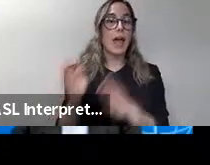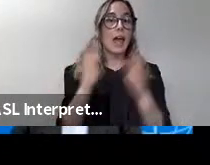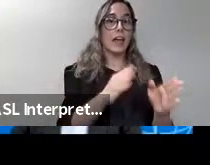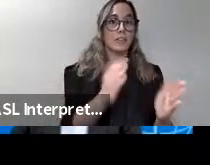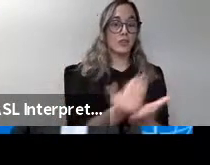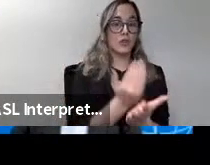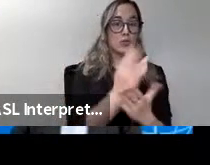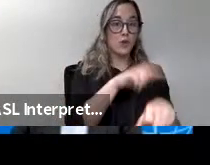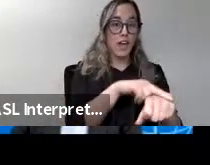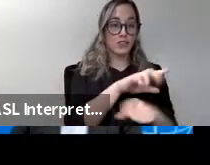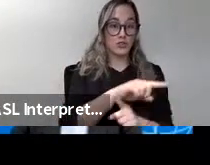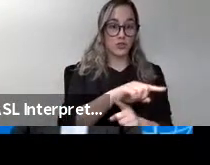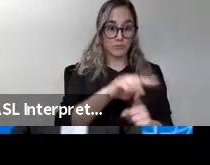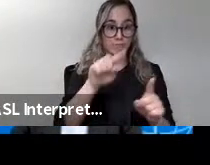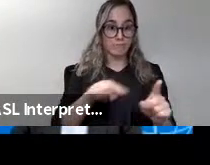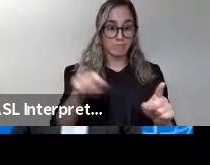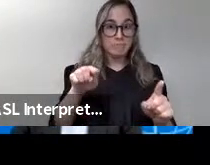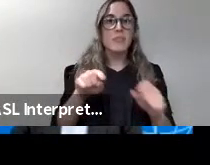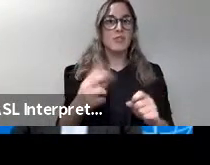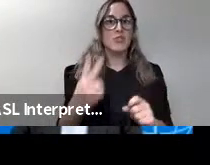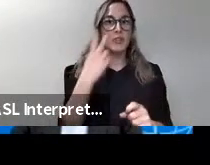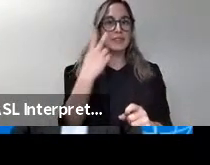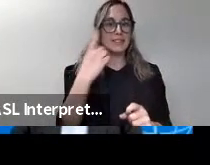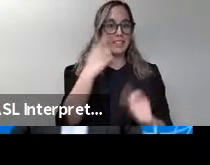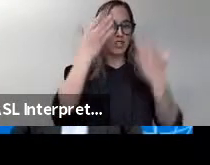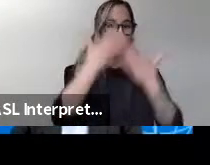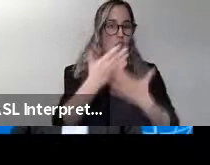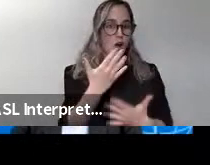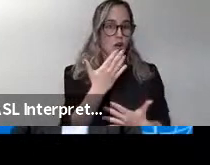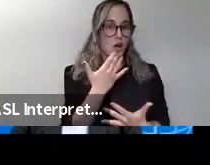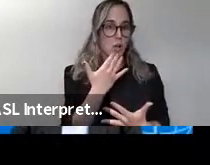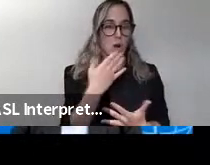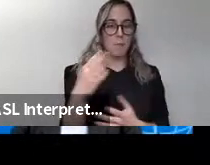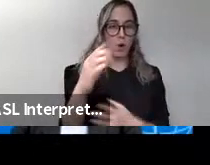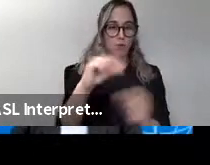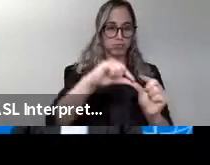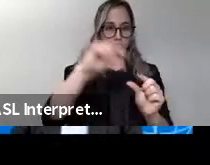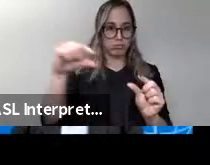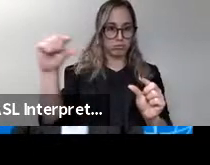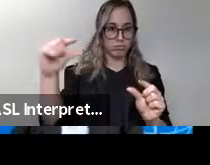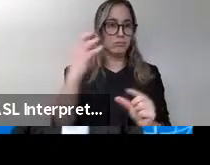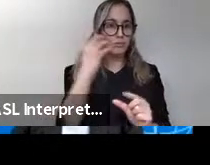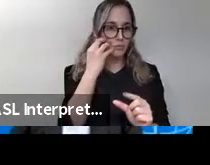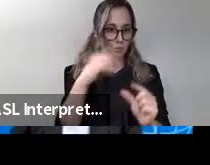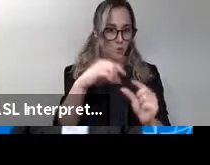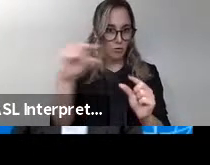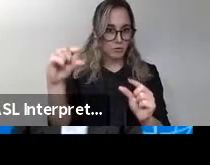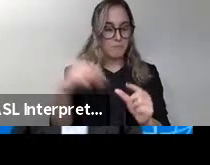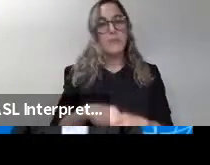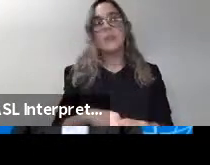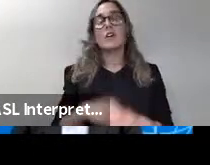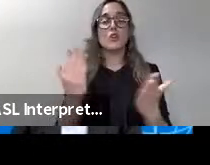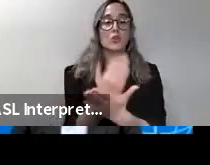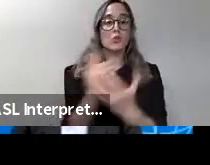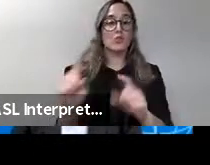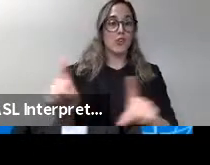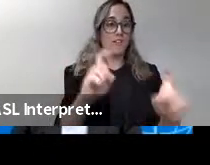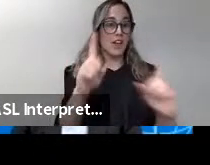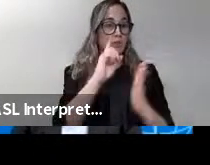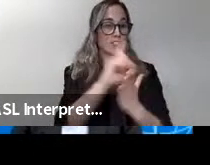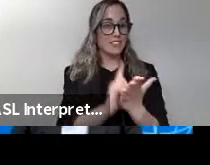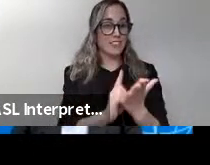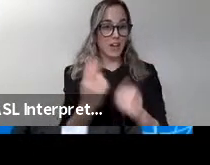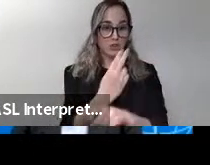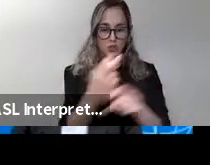on the right, which is signified through the bold blue line. The new survey was designed to use a consistent approach across